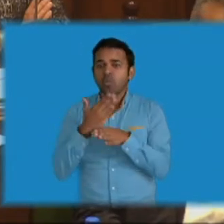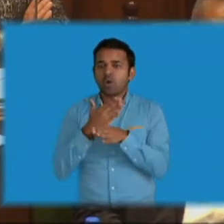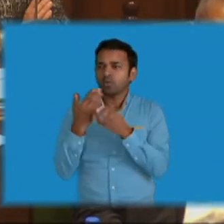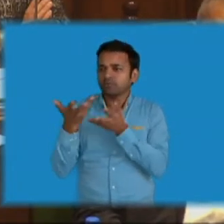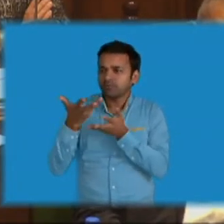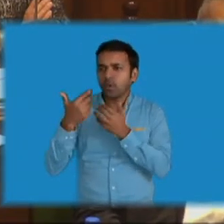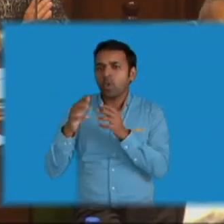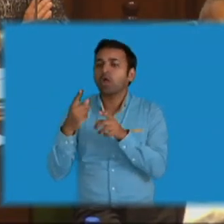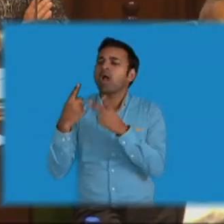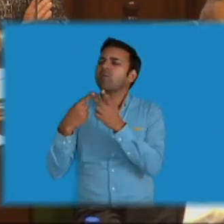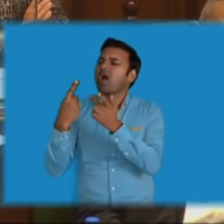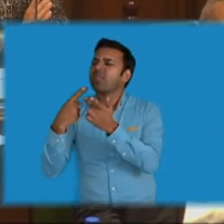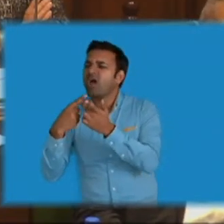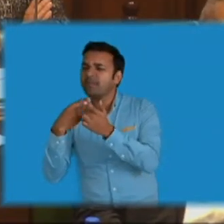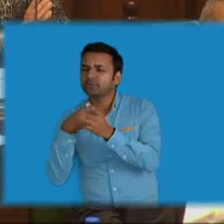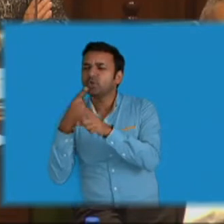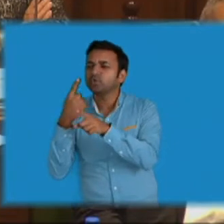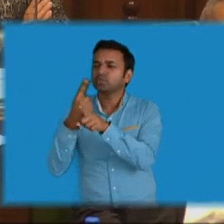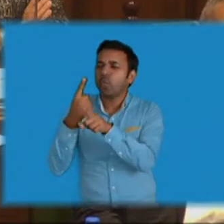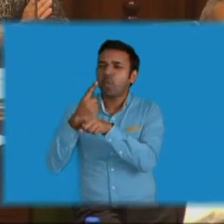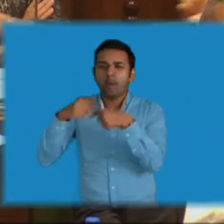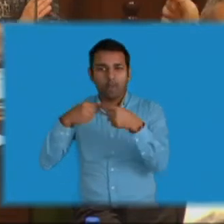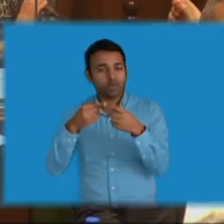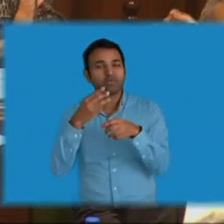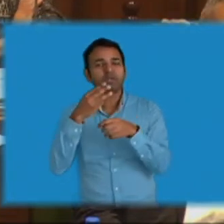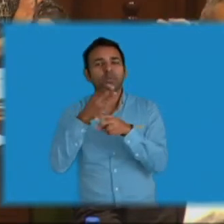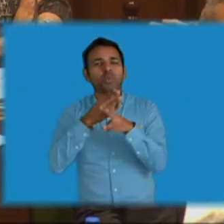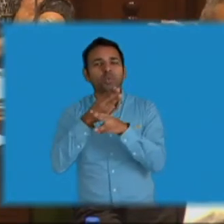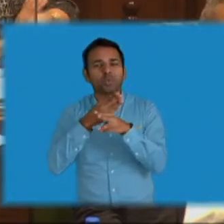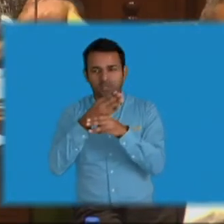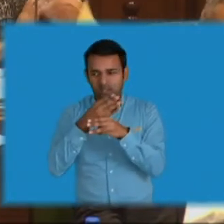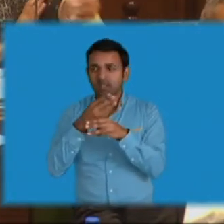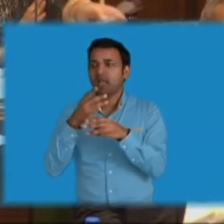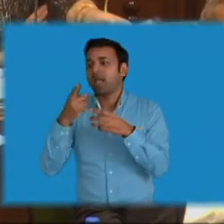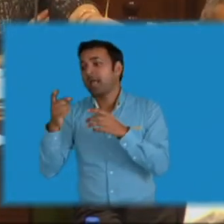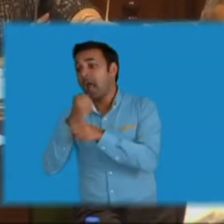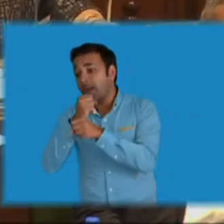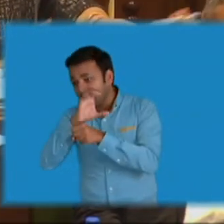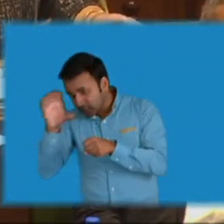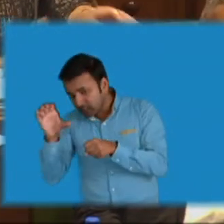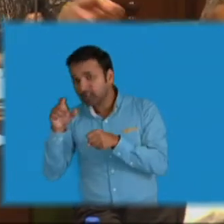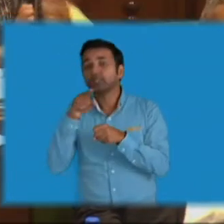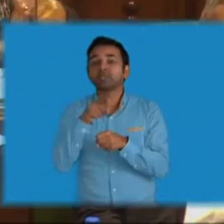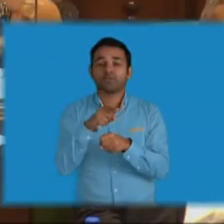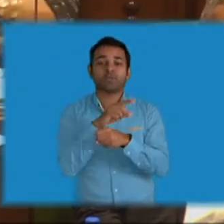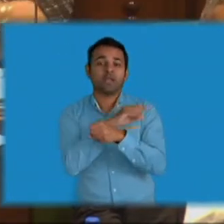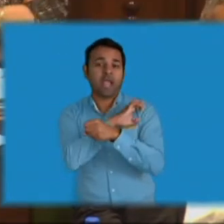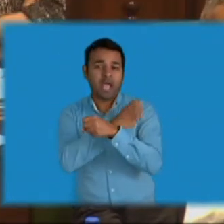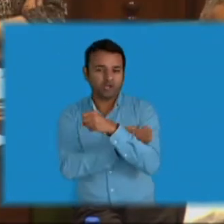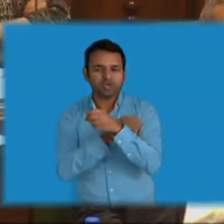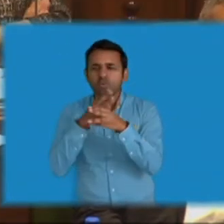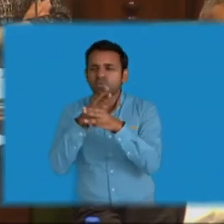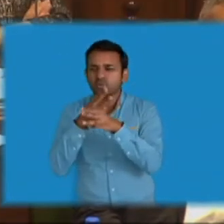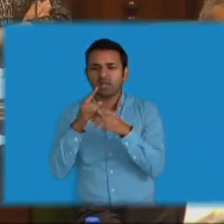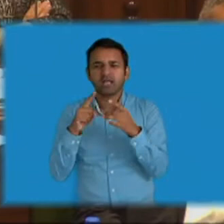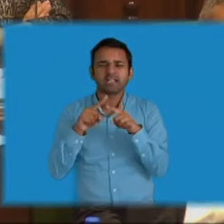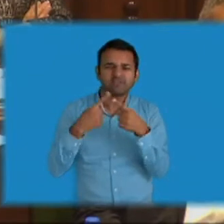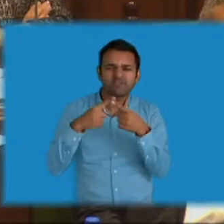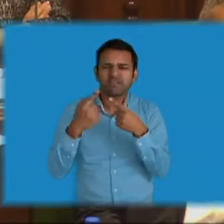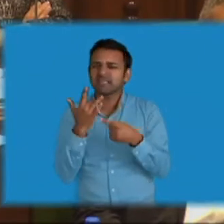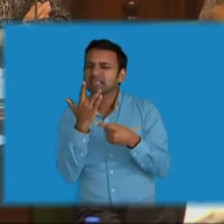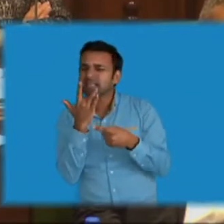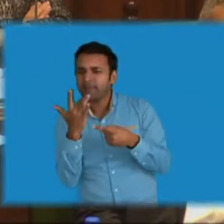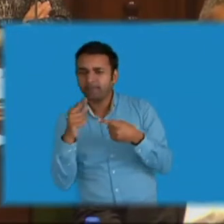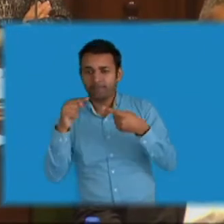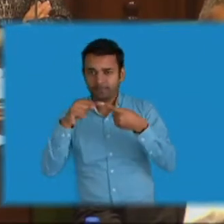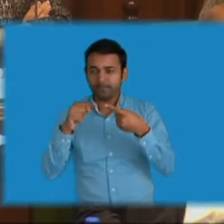company in Nambu, in the planting of short rotation energy wood, such as Glycidia or Banidani, and